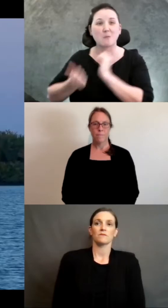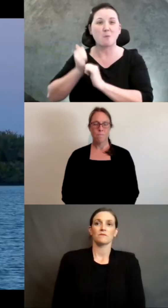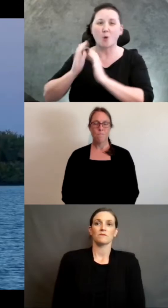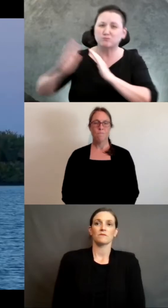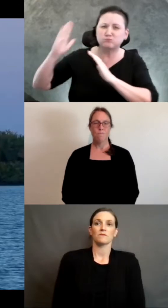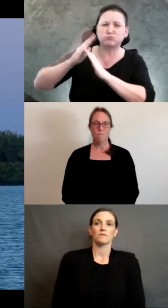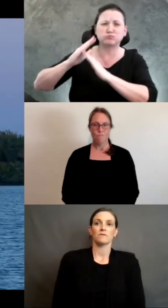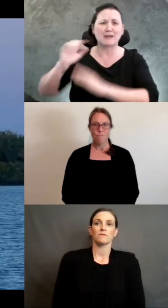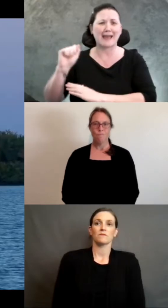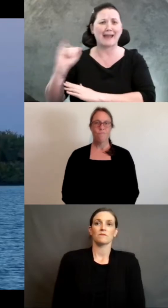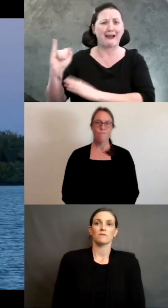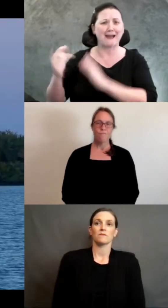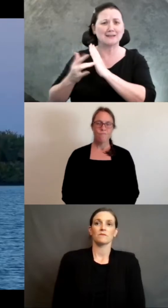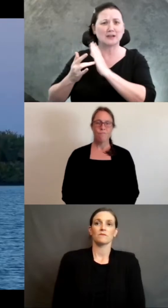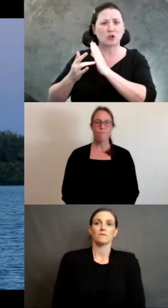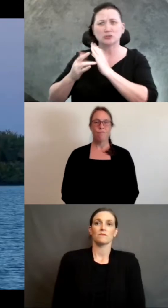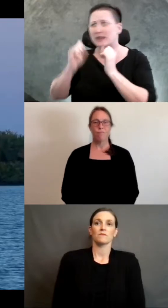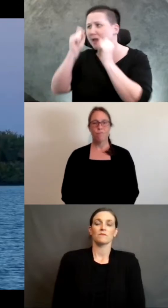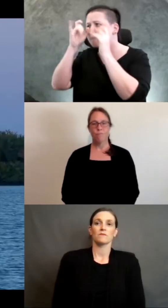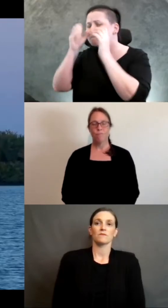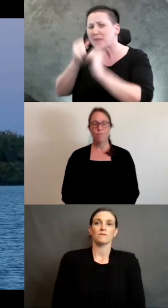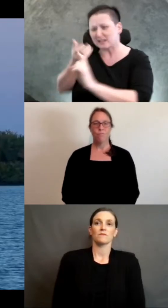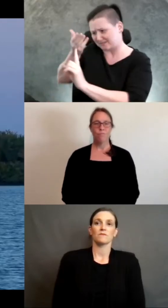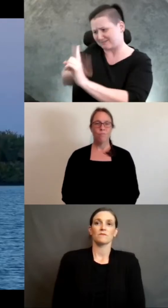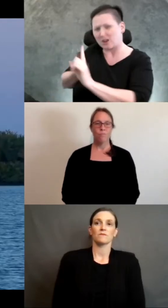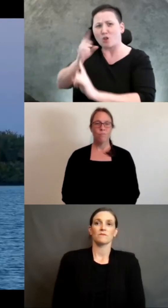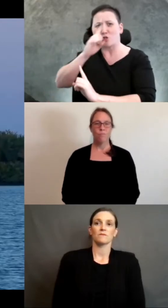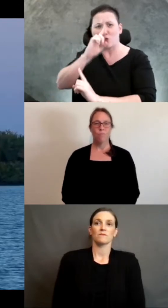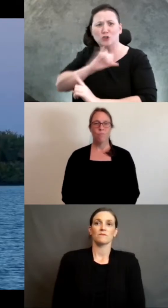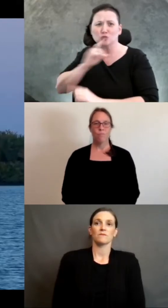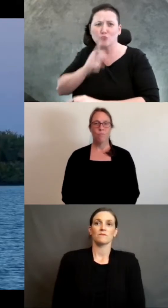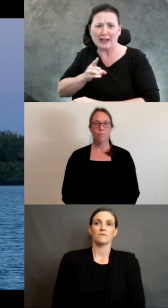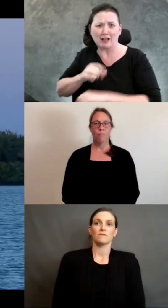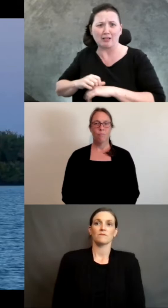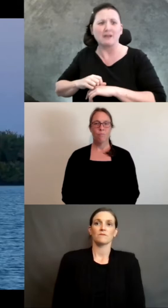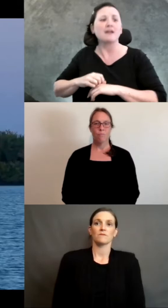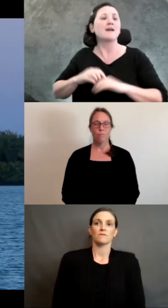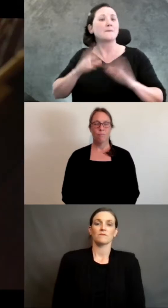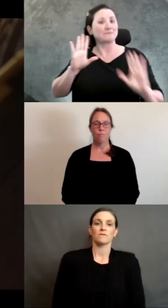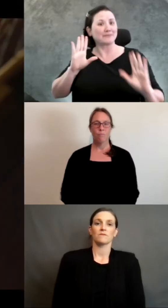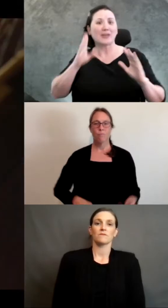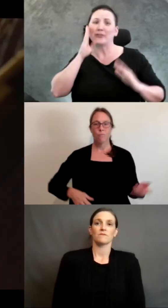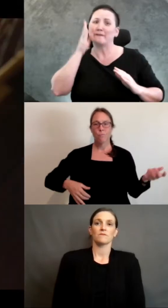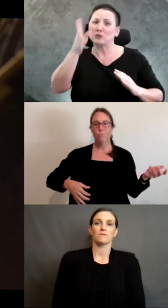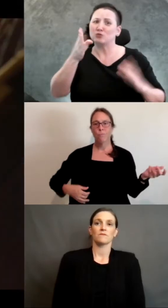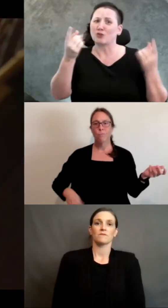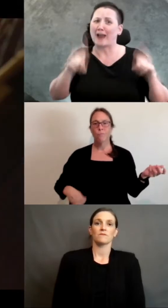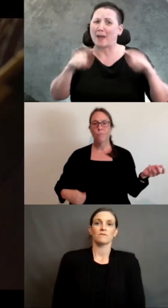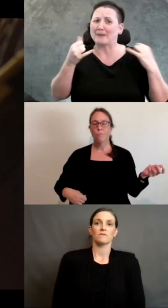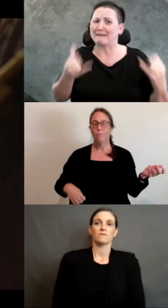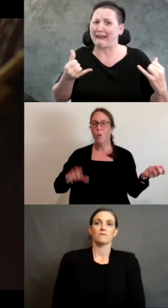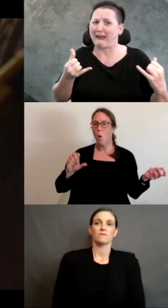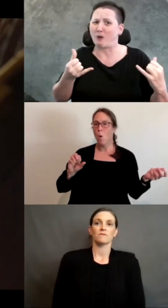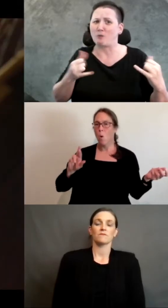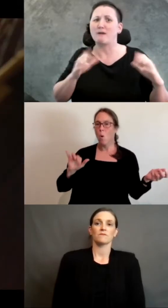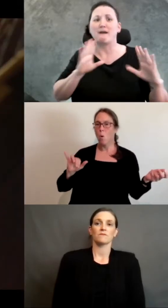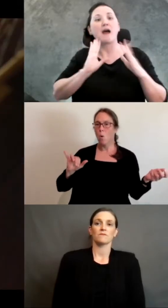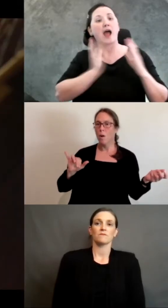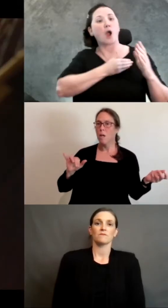an amazingly realistic-looking humanoid. I tell you, folks, the future is now. Let's go to our correspondent at the Space